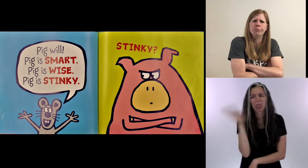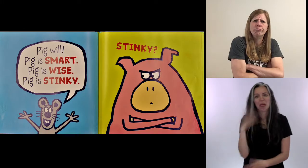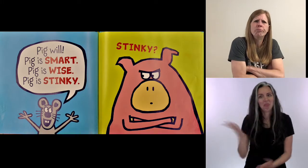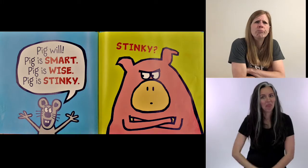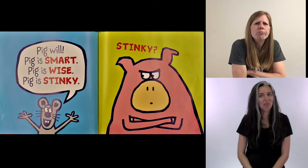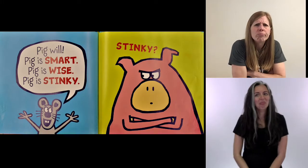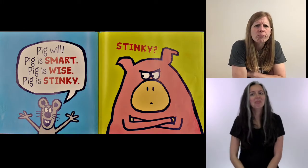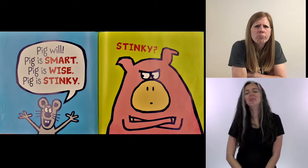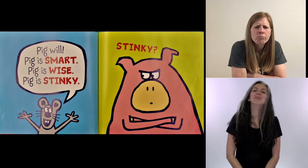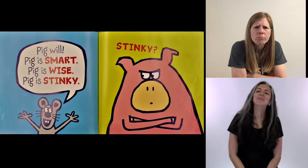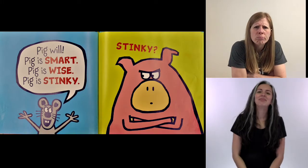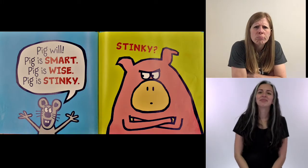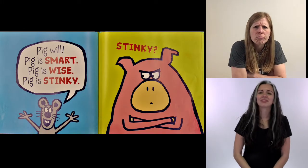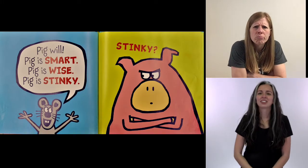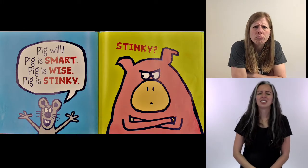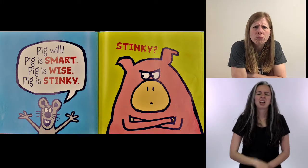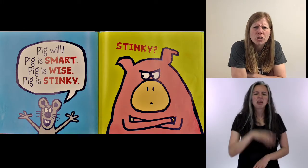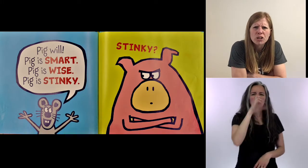stinky.